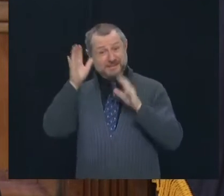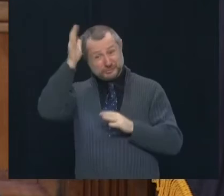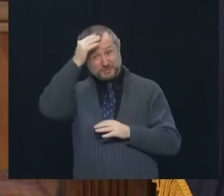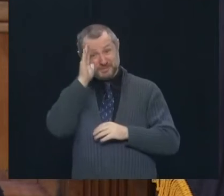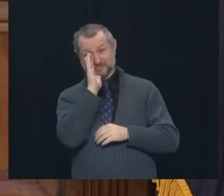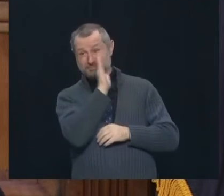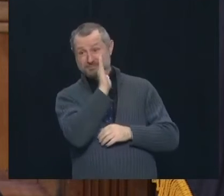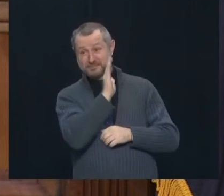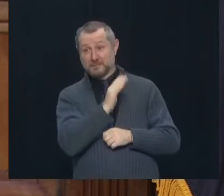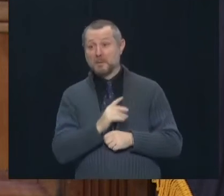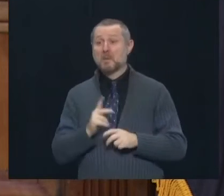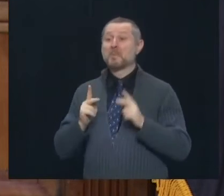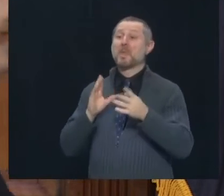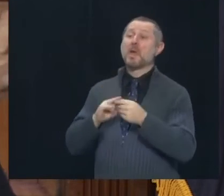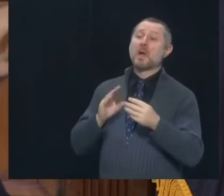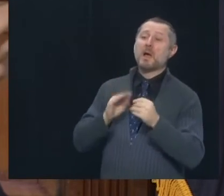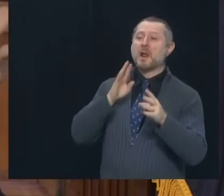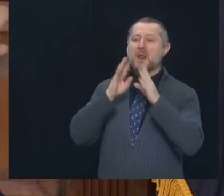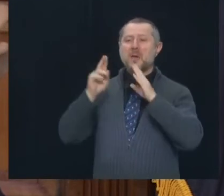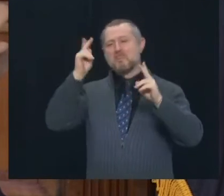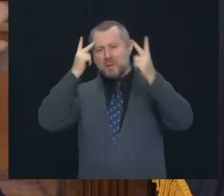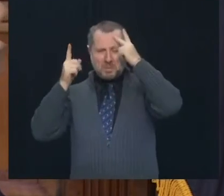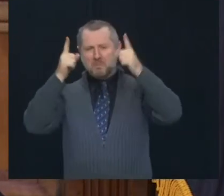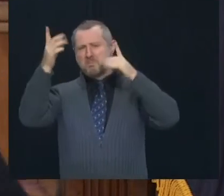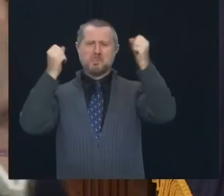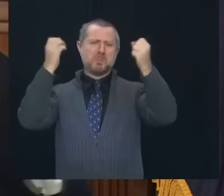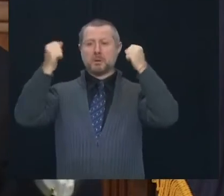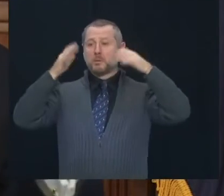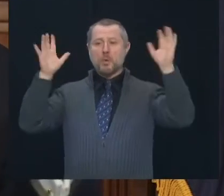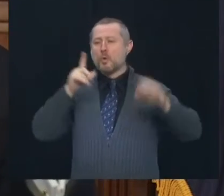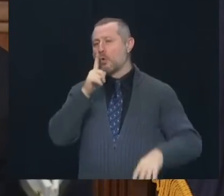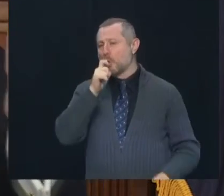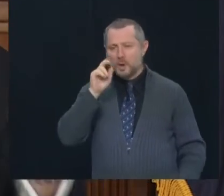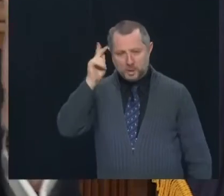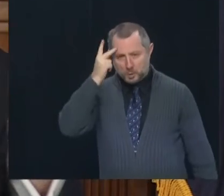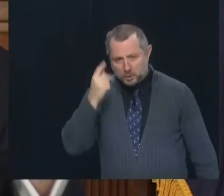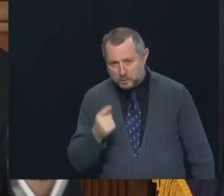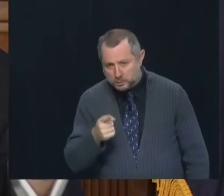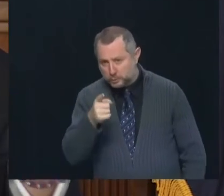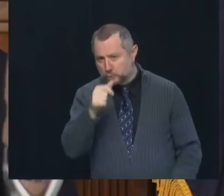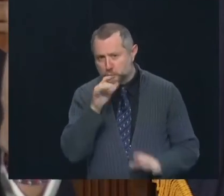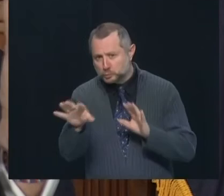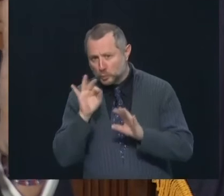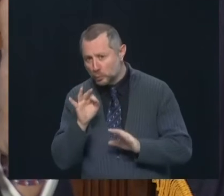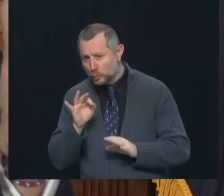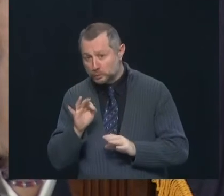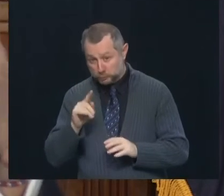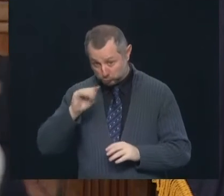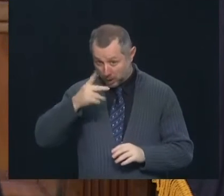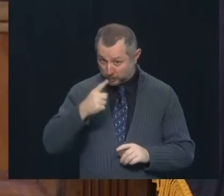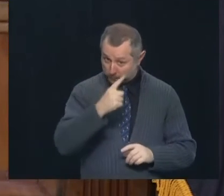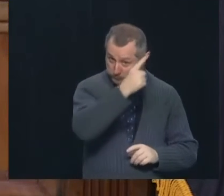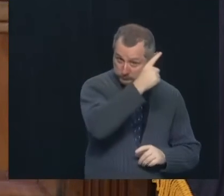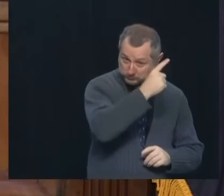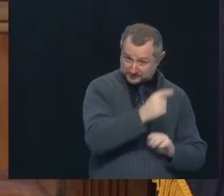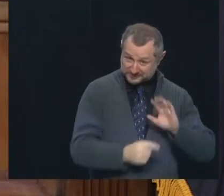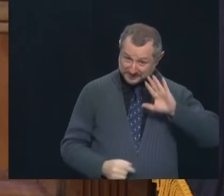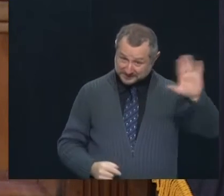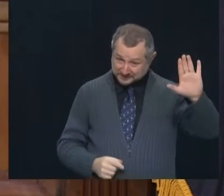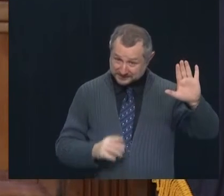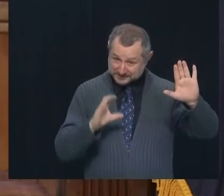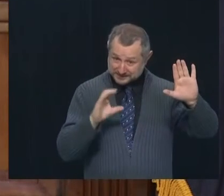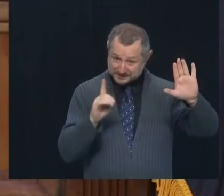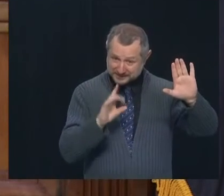who want to play politics with this, whose politics are you playing? It's Trump's CDC.